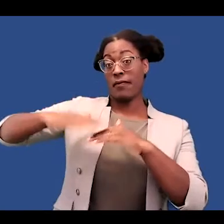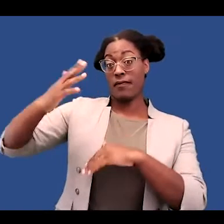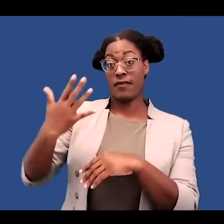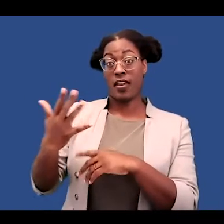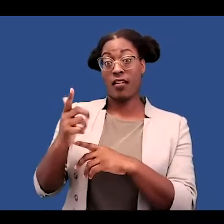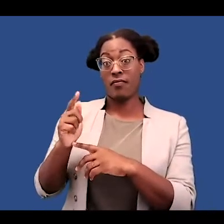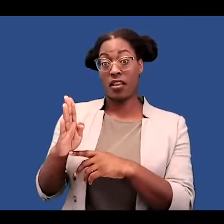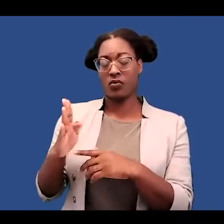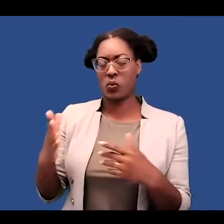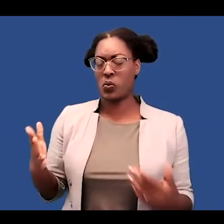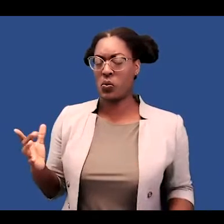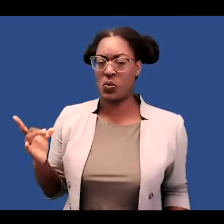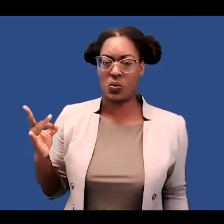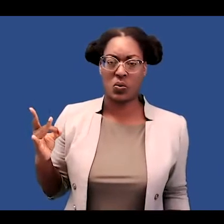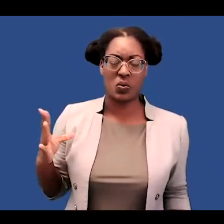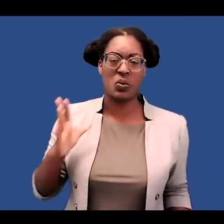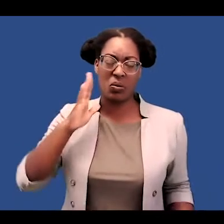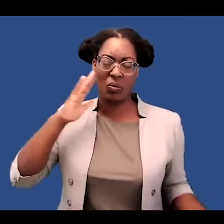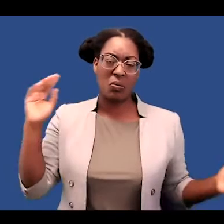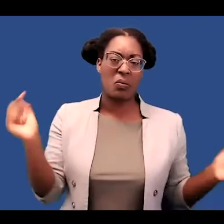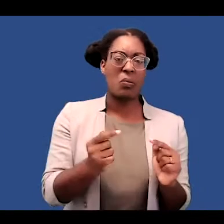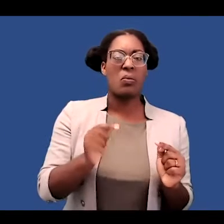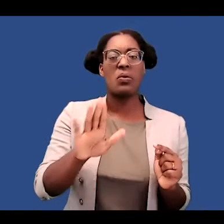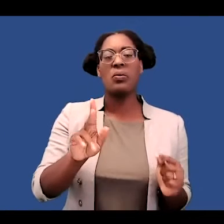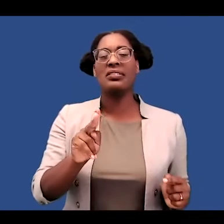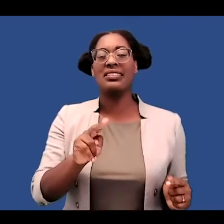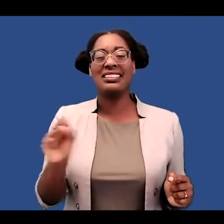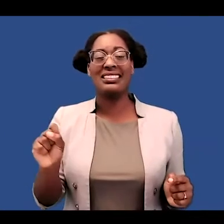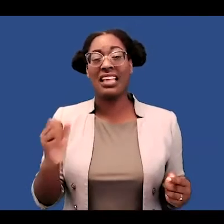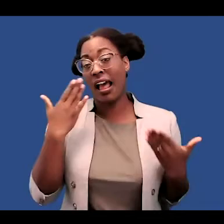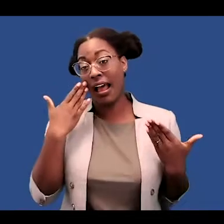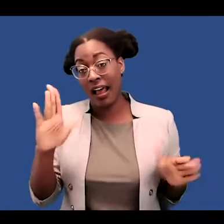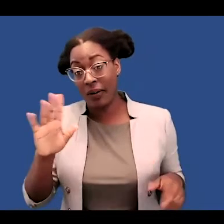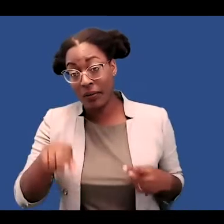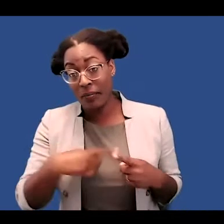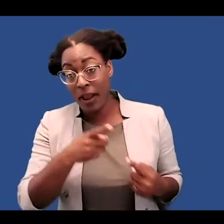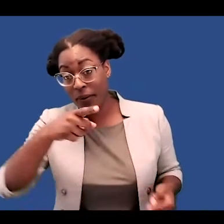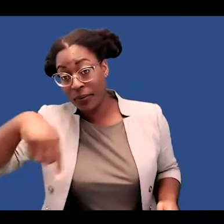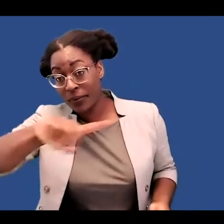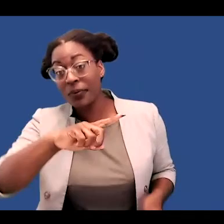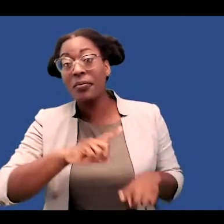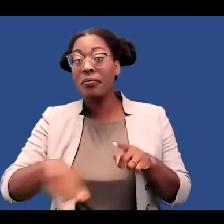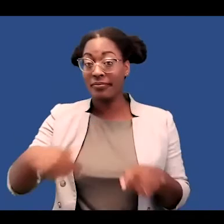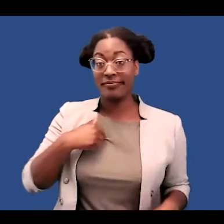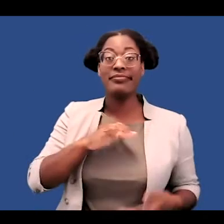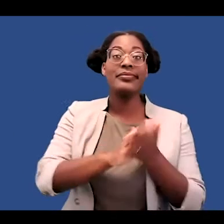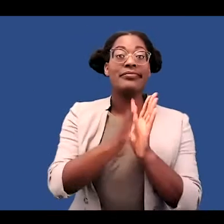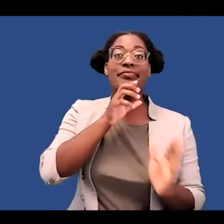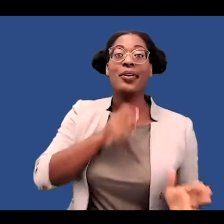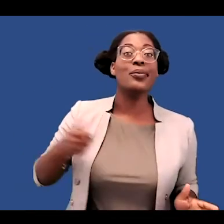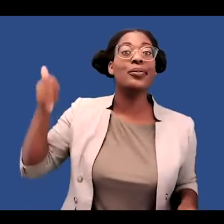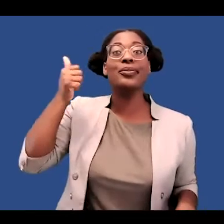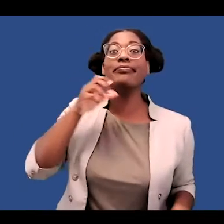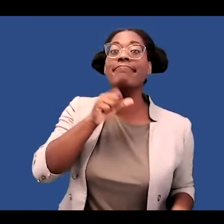wreck on your knees. And I don't know about y'all, but I'm getting older in age and I would like to keep my knees, all right? So for a